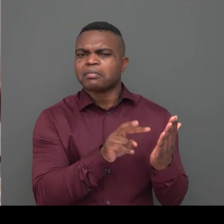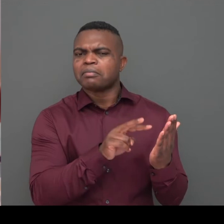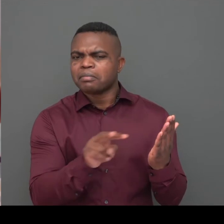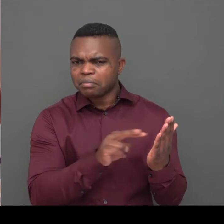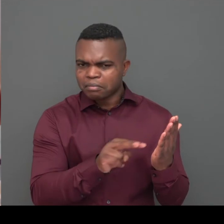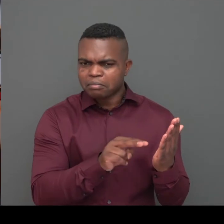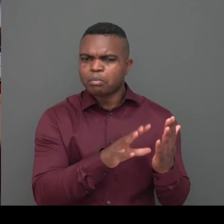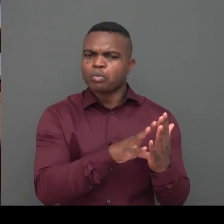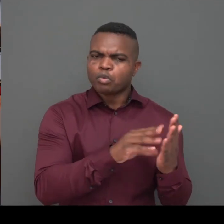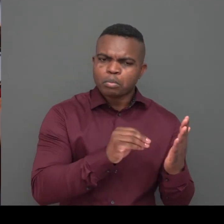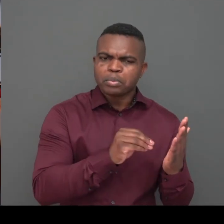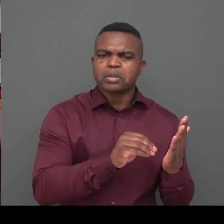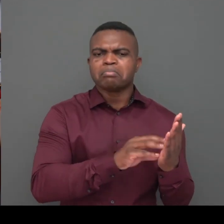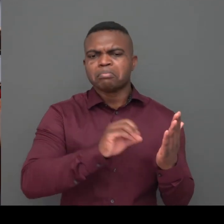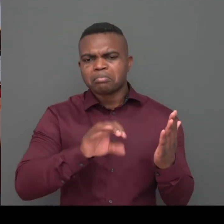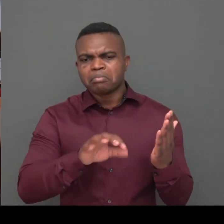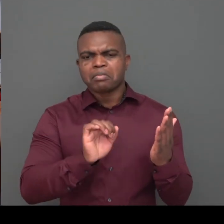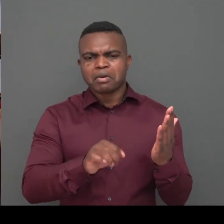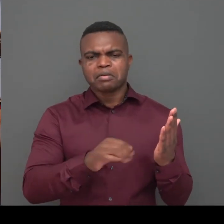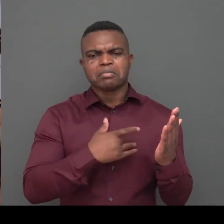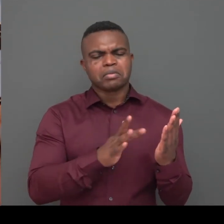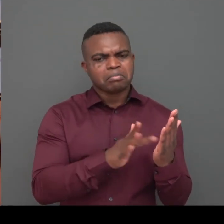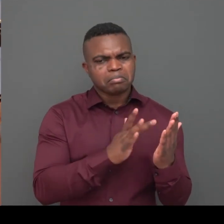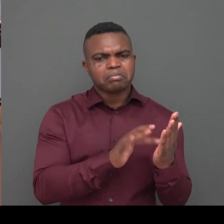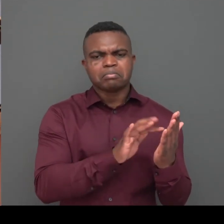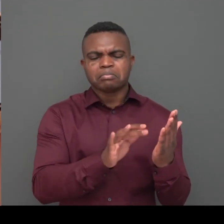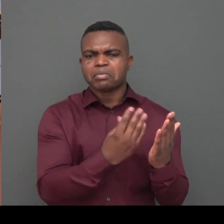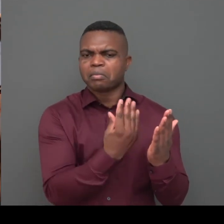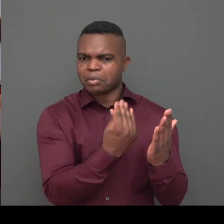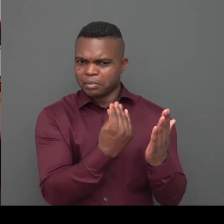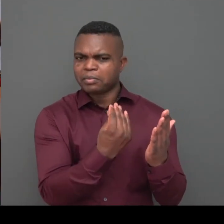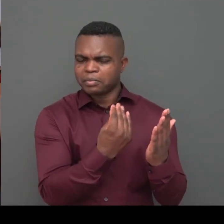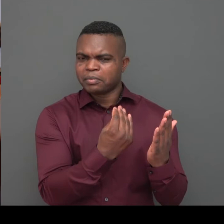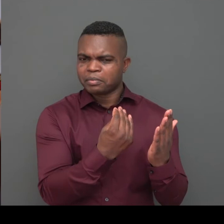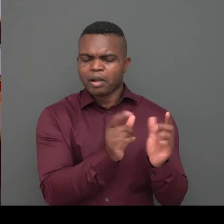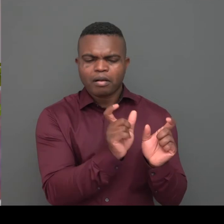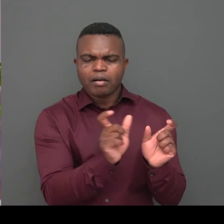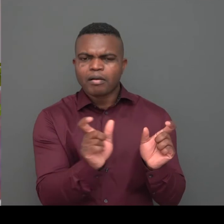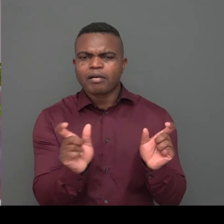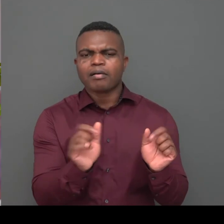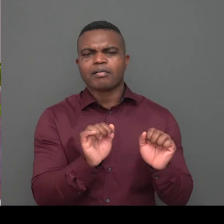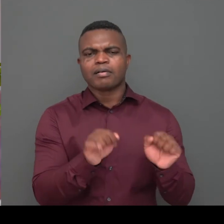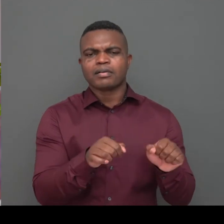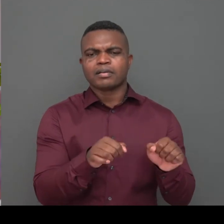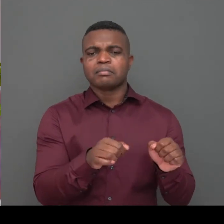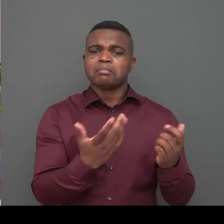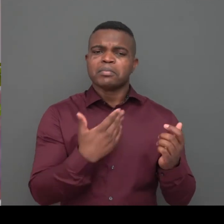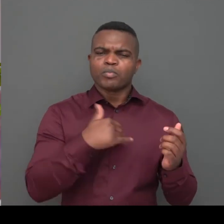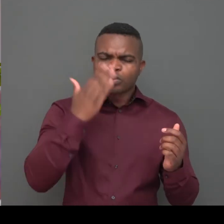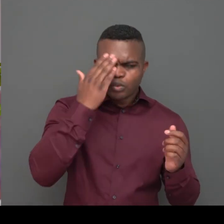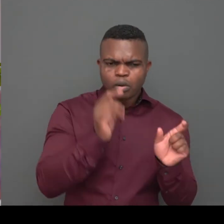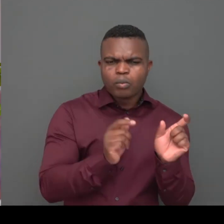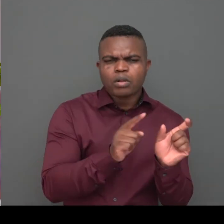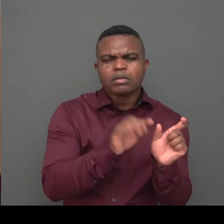copy. I mean to write off. But then I can also get the speech synthesis to read only one character at a time if I want to know how